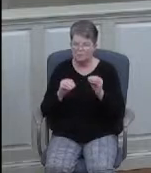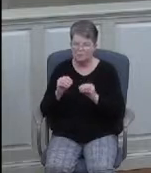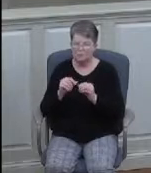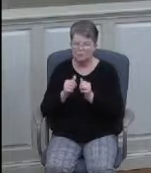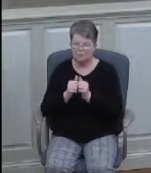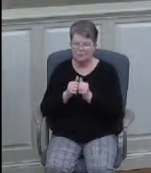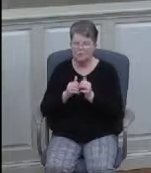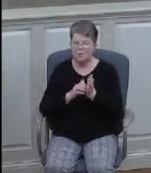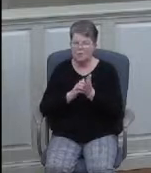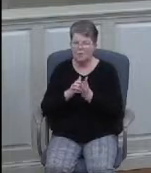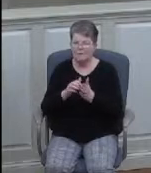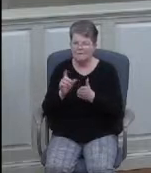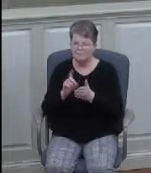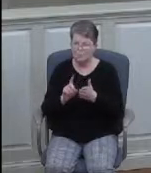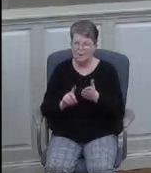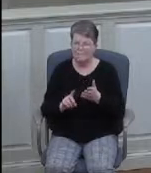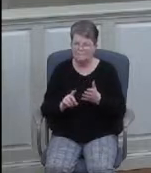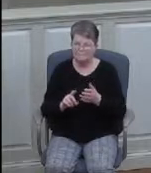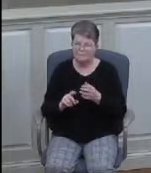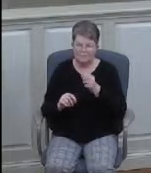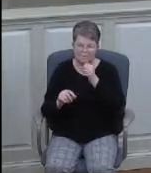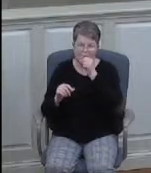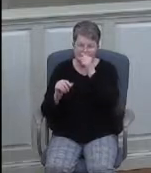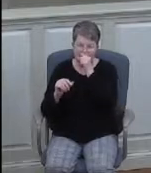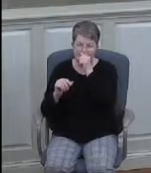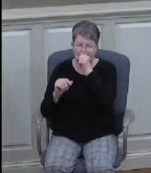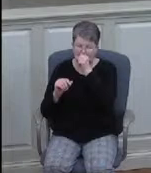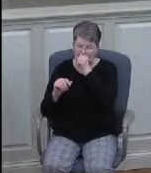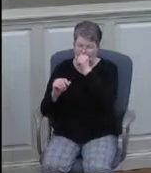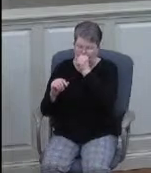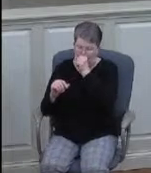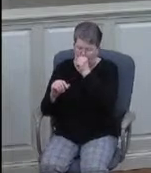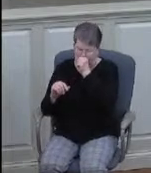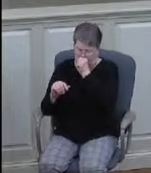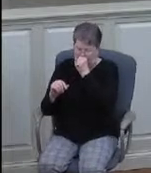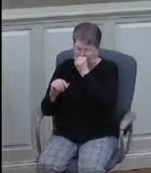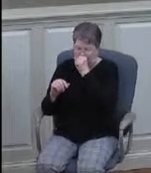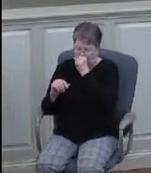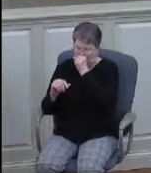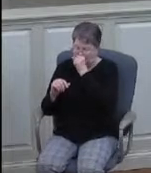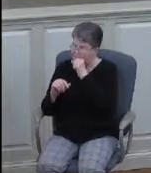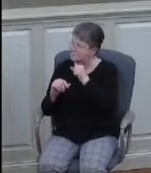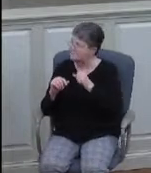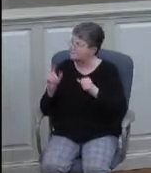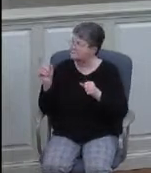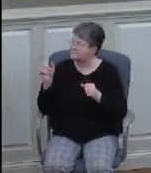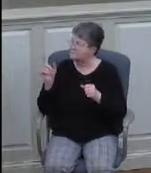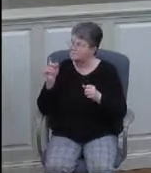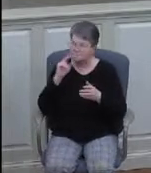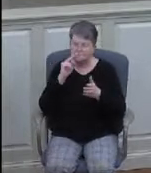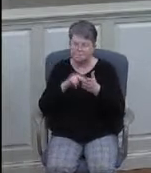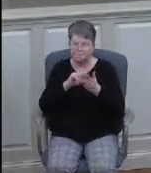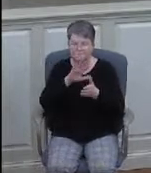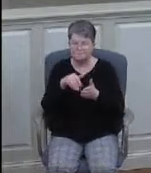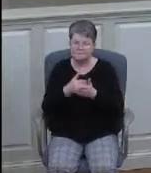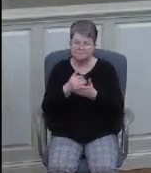rough draft of the plan I've shared with the city manager. So, okay. You know, I'm sitting there looking at all of